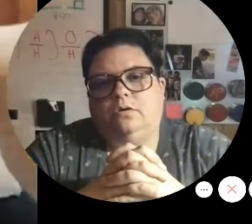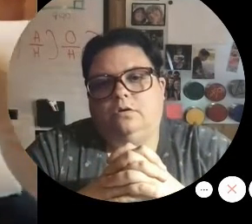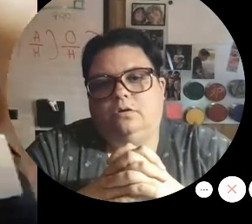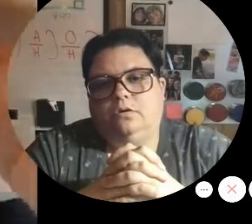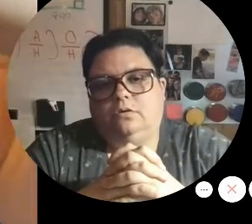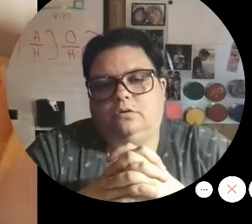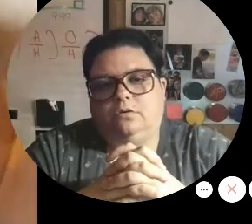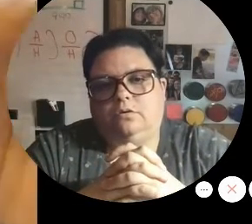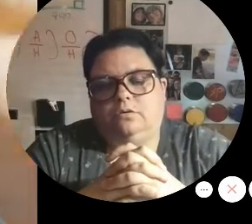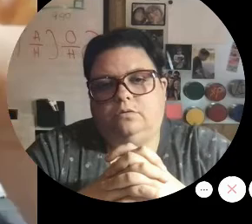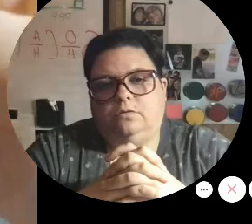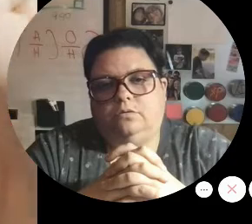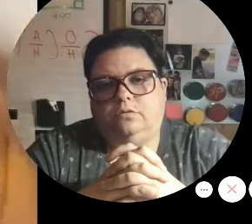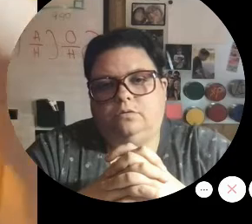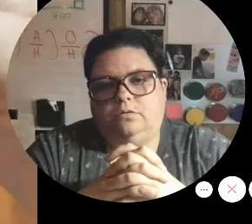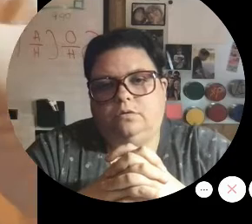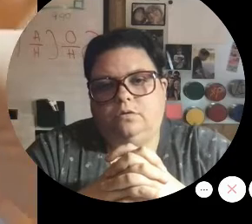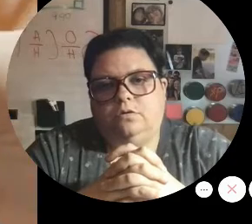Then,